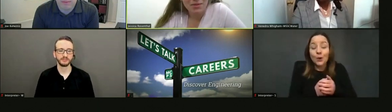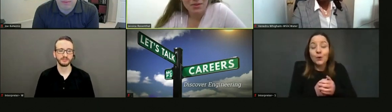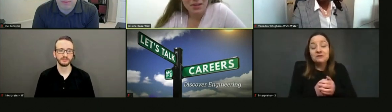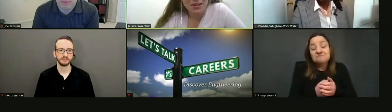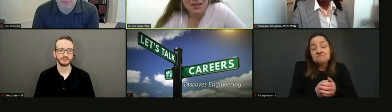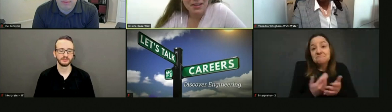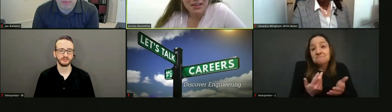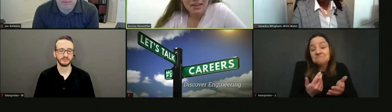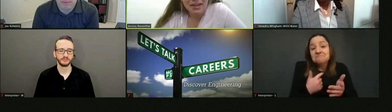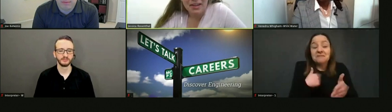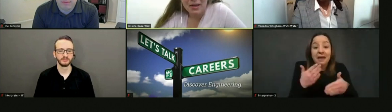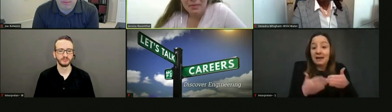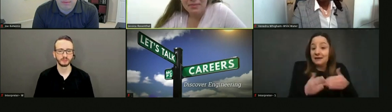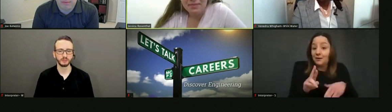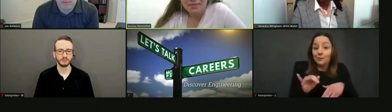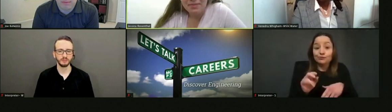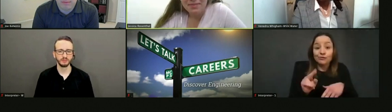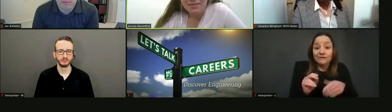So I ended up at Rivian.